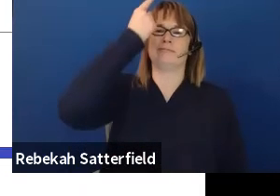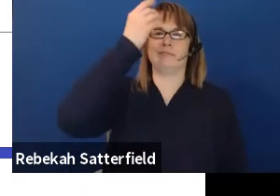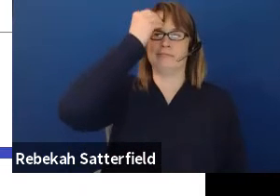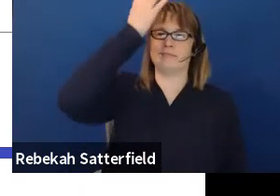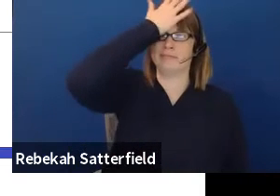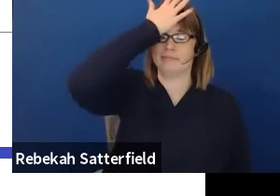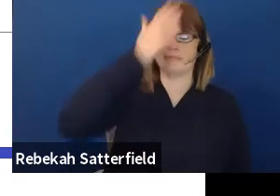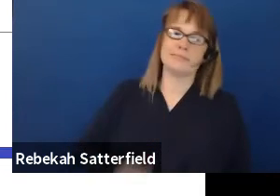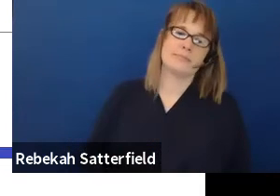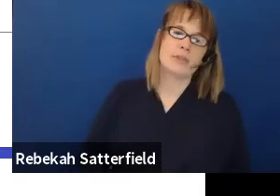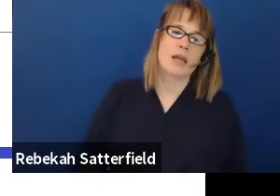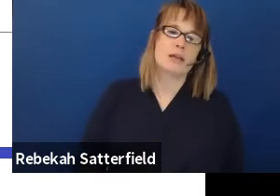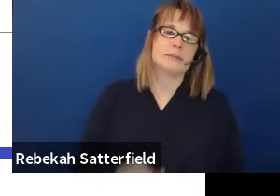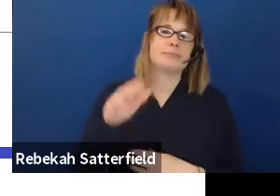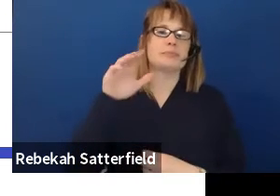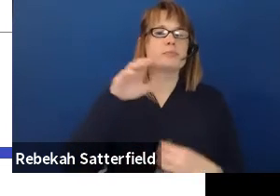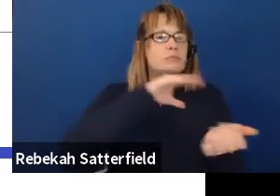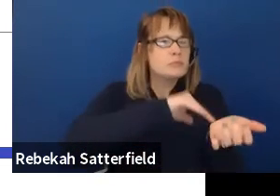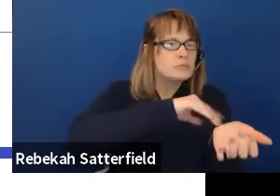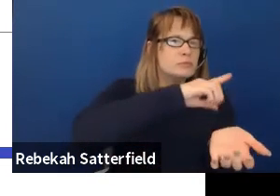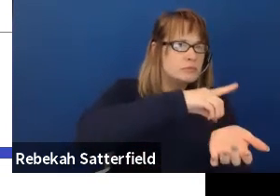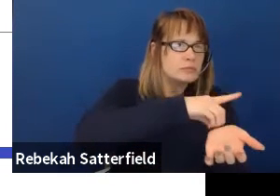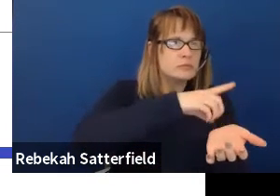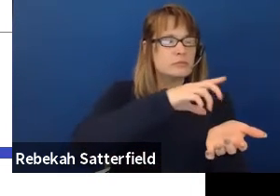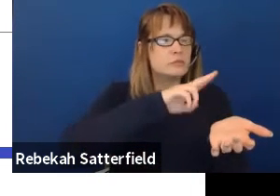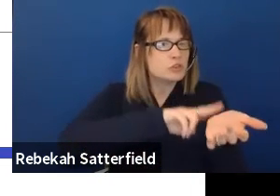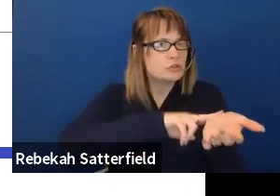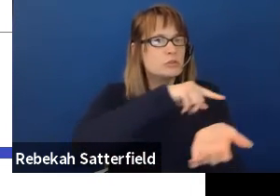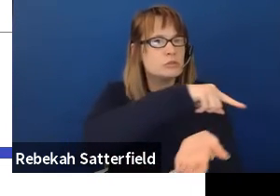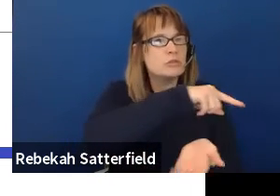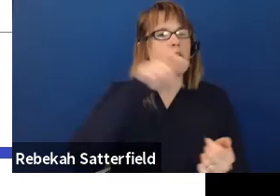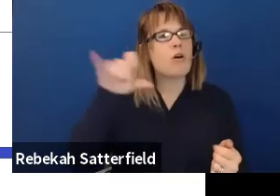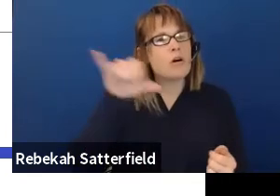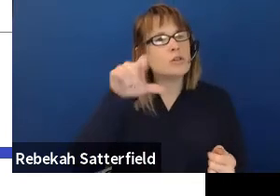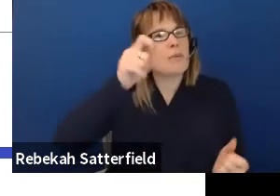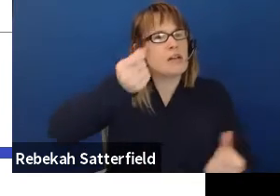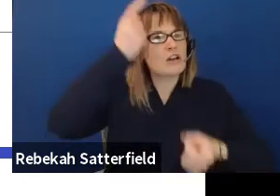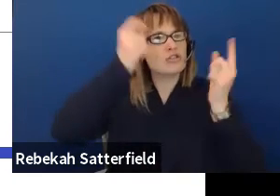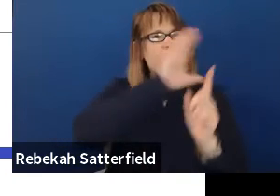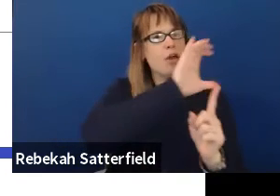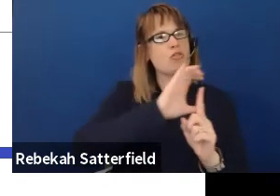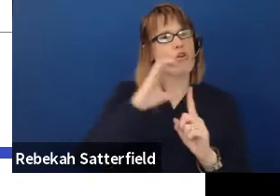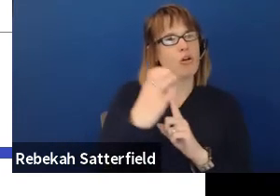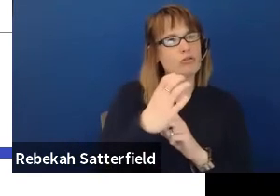Care providers must also be aware of their own cultural biases and assumptions. And I include myself in that